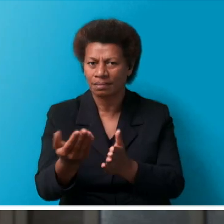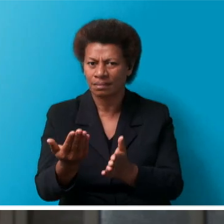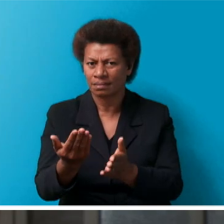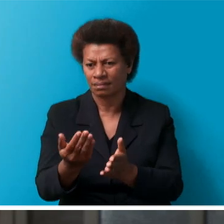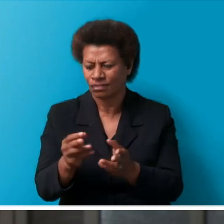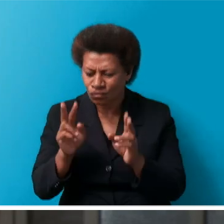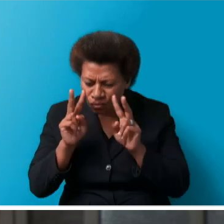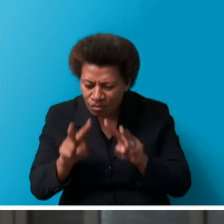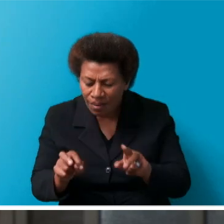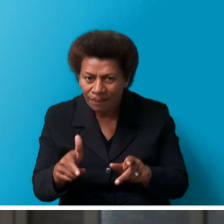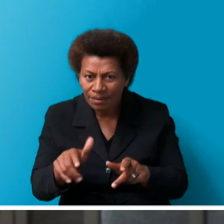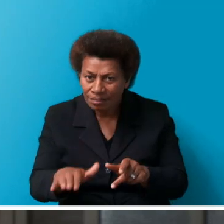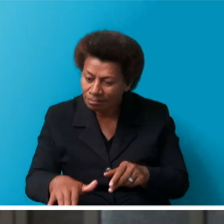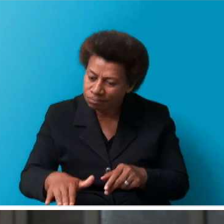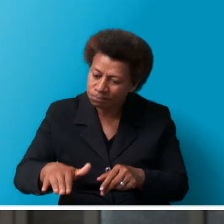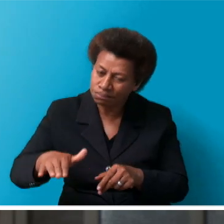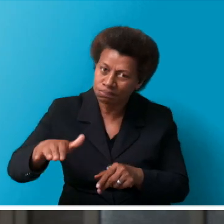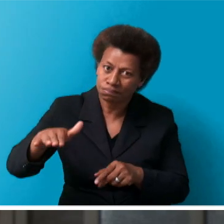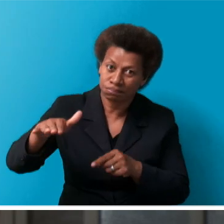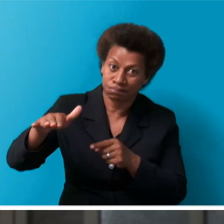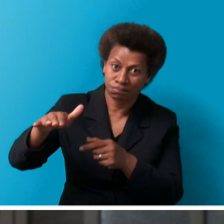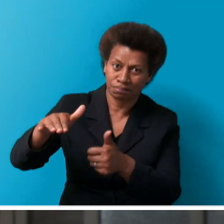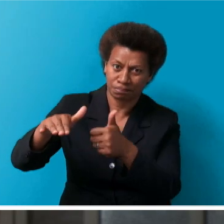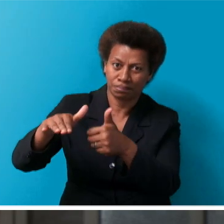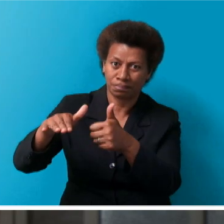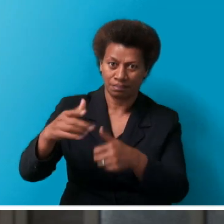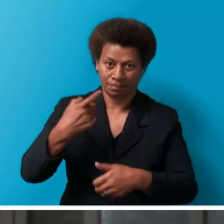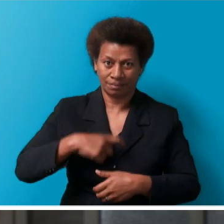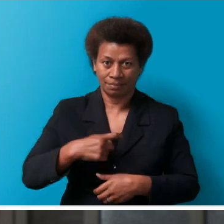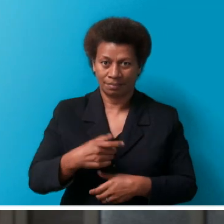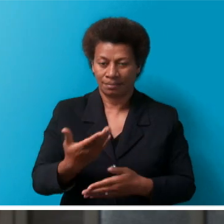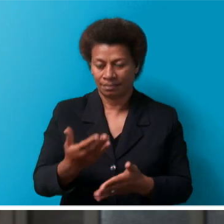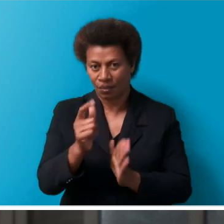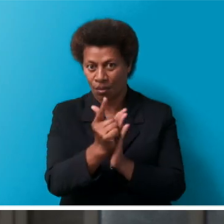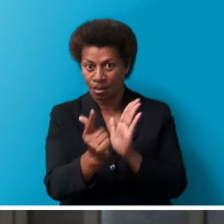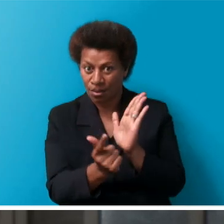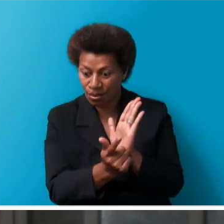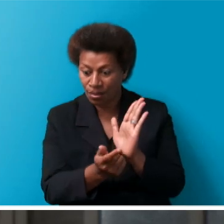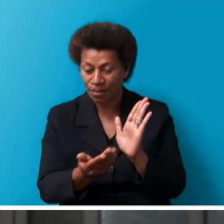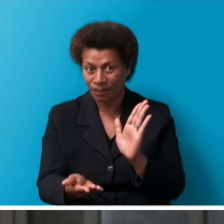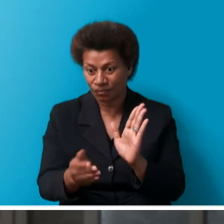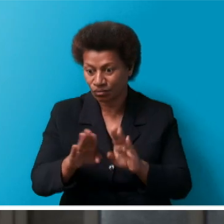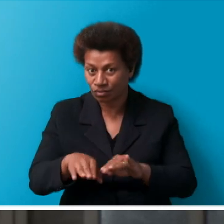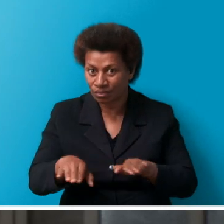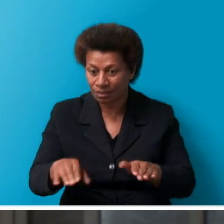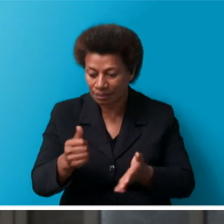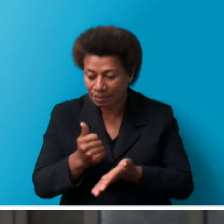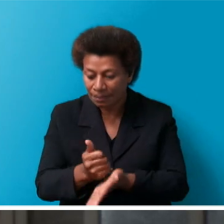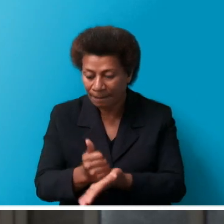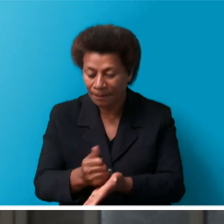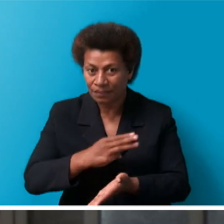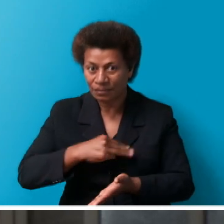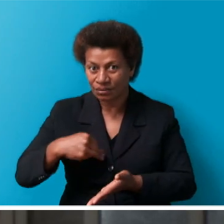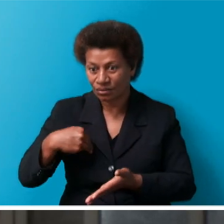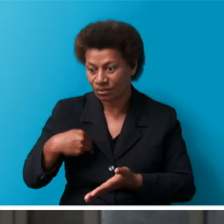society. The ministry is working to operationalize these laws through the newly established Department of Children and is supporting other ministries on